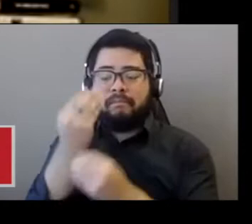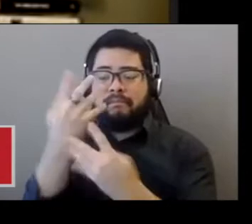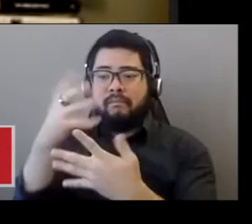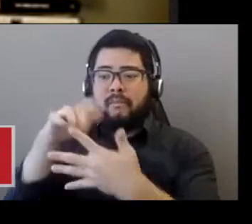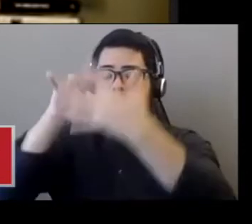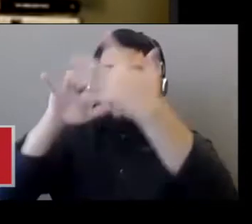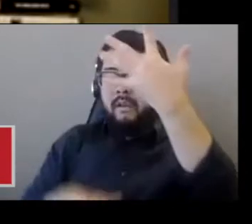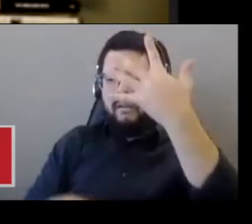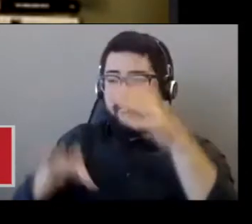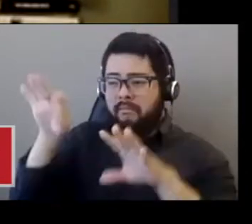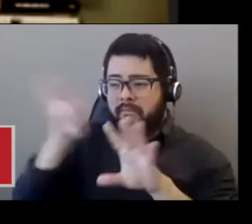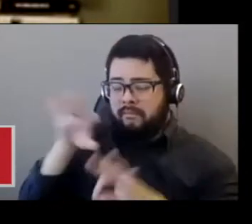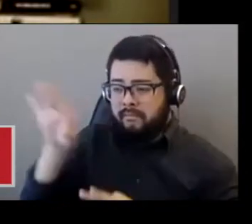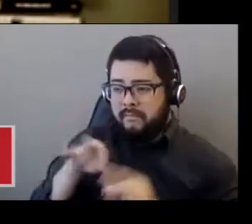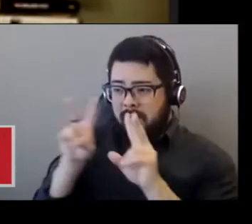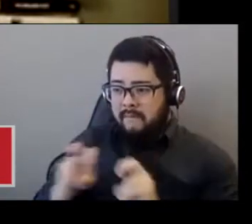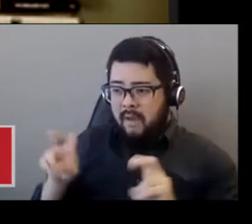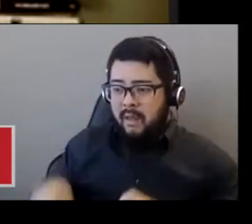people,